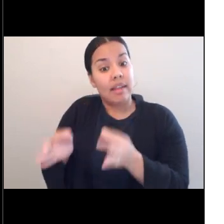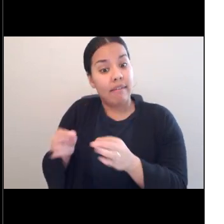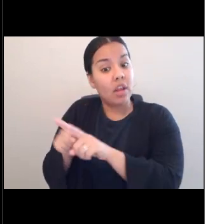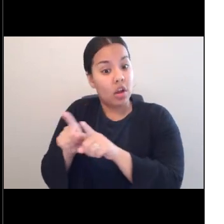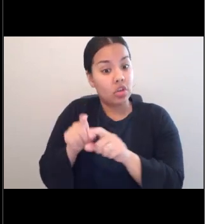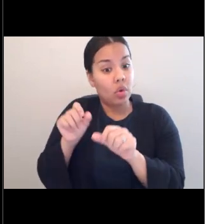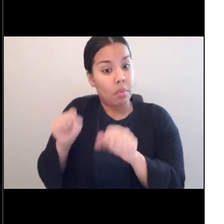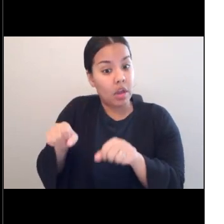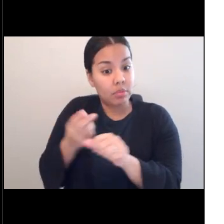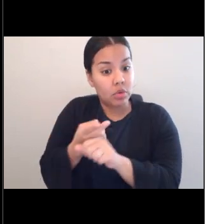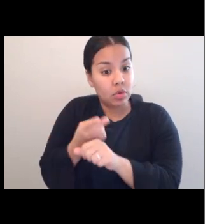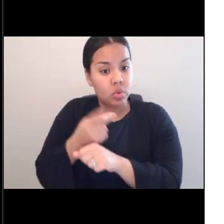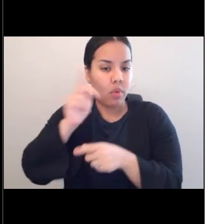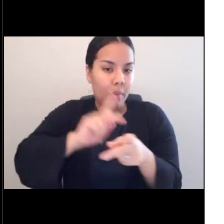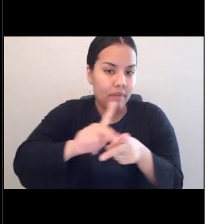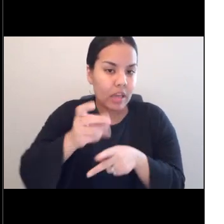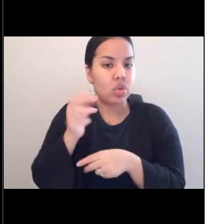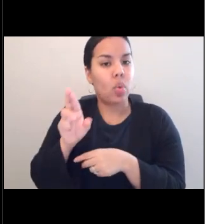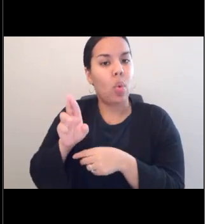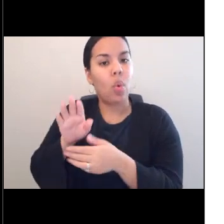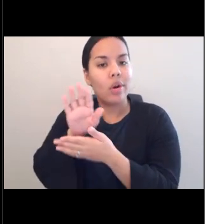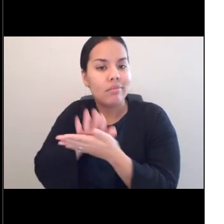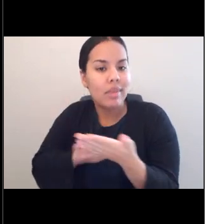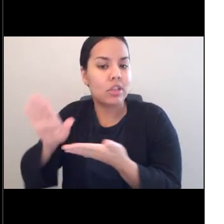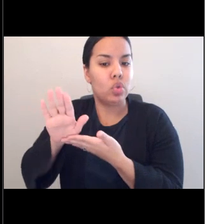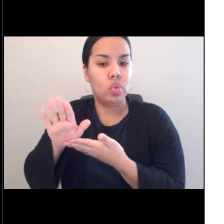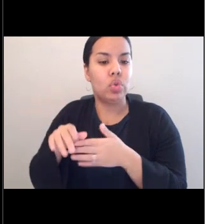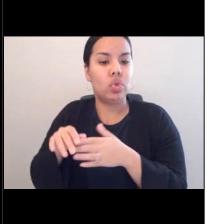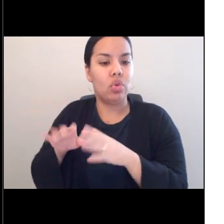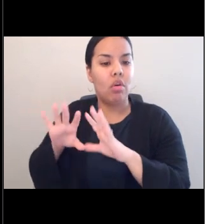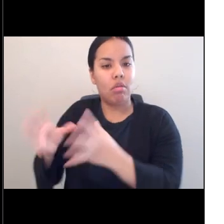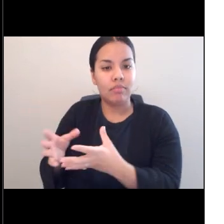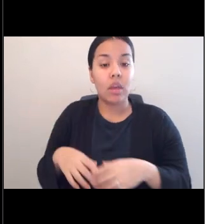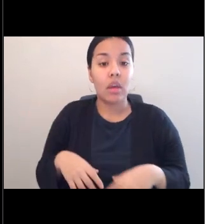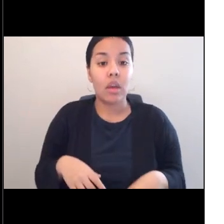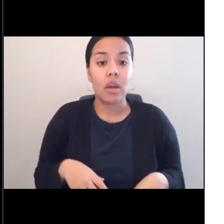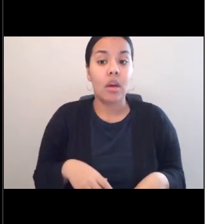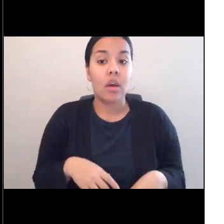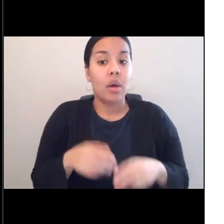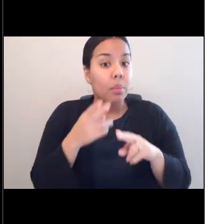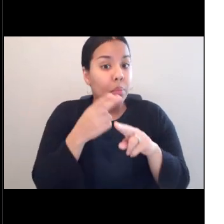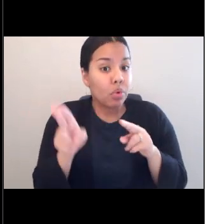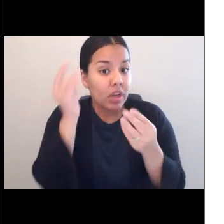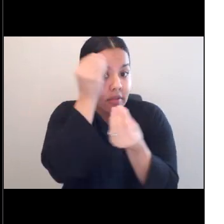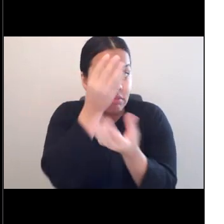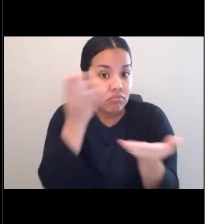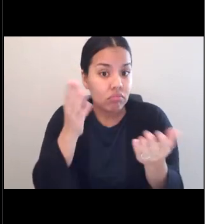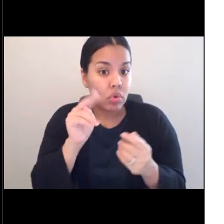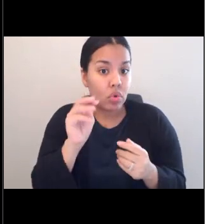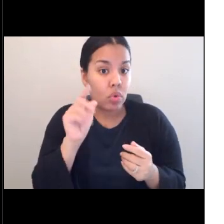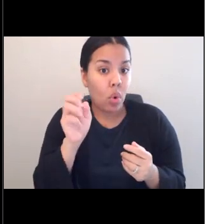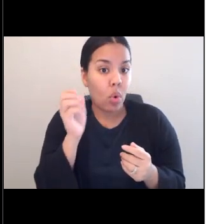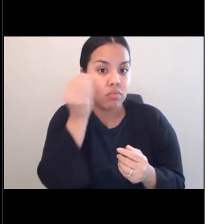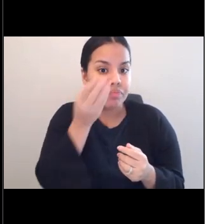for a professional or institutional persona. And one brief note that I want to say, and I